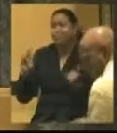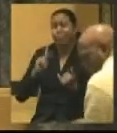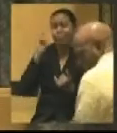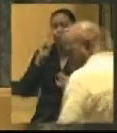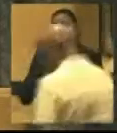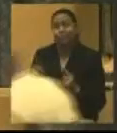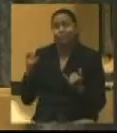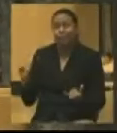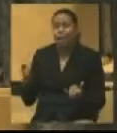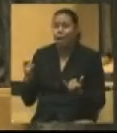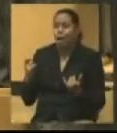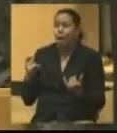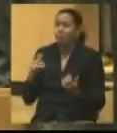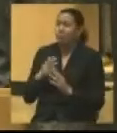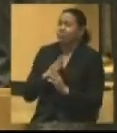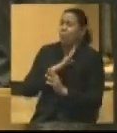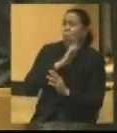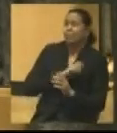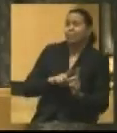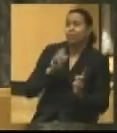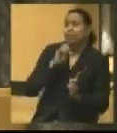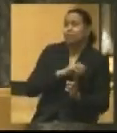they don't always assume the things we're assuming.